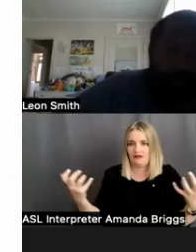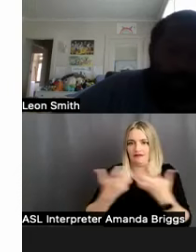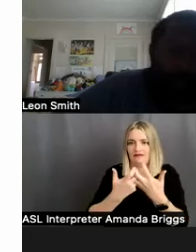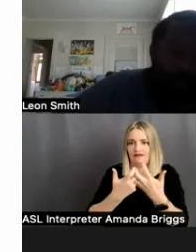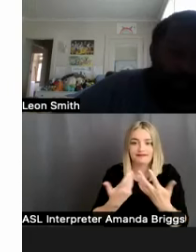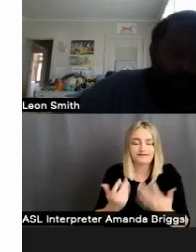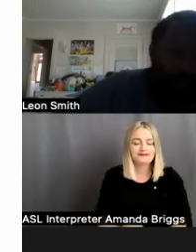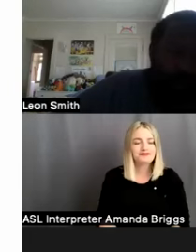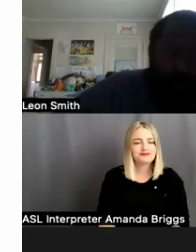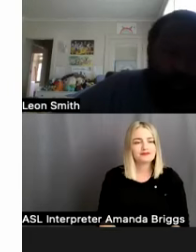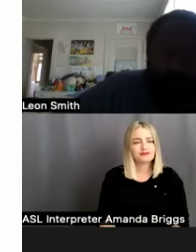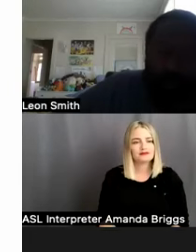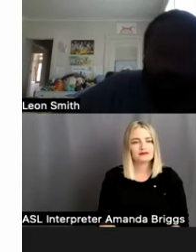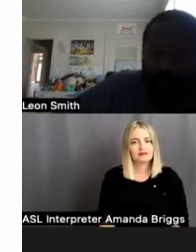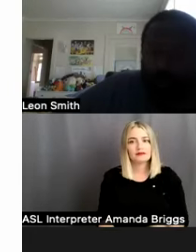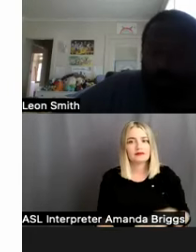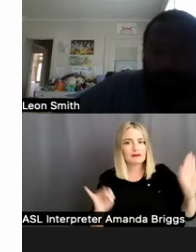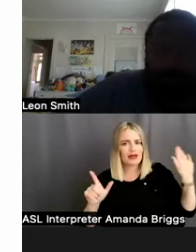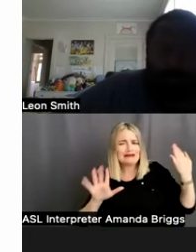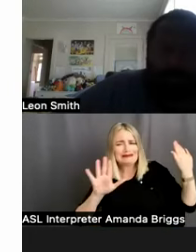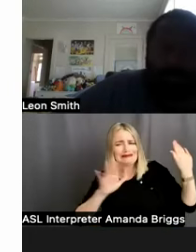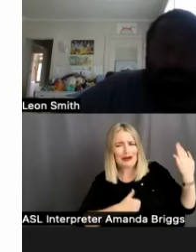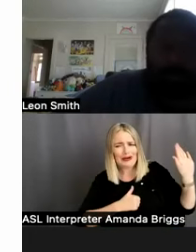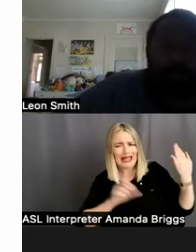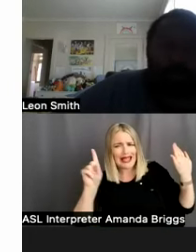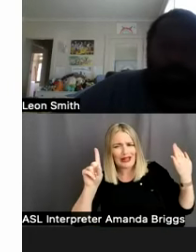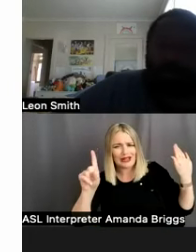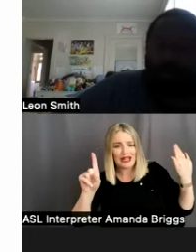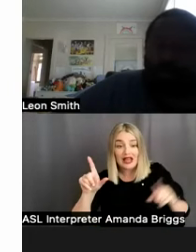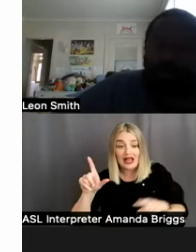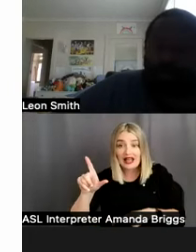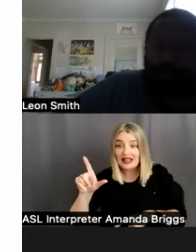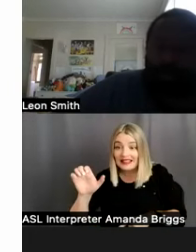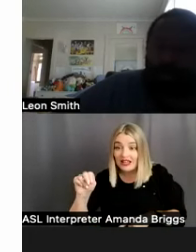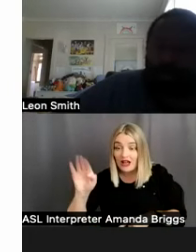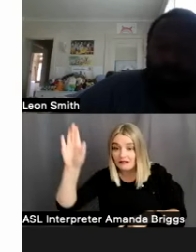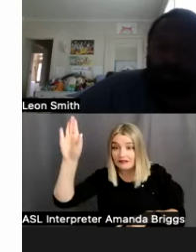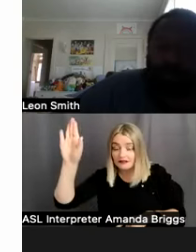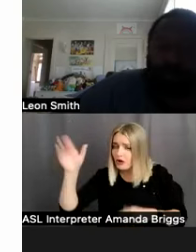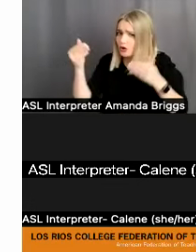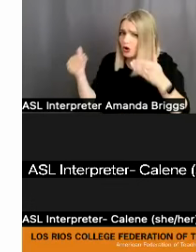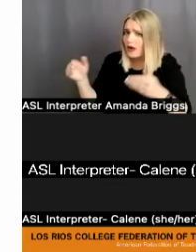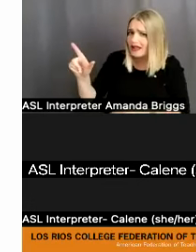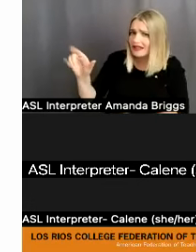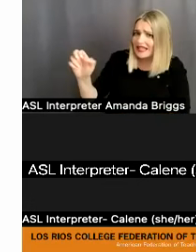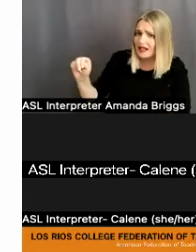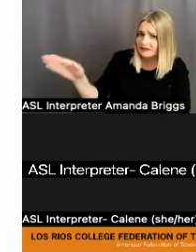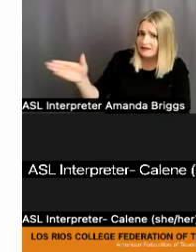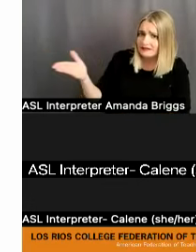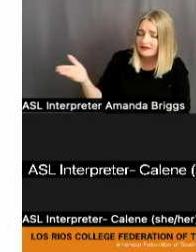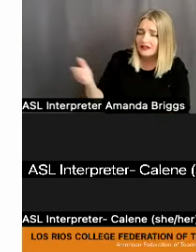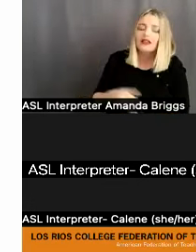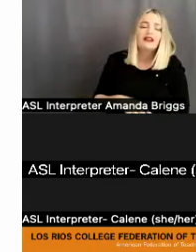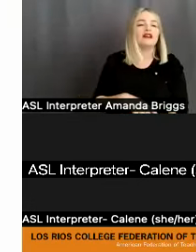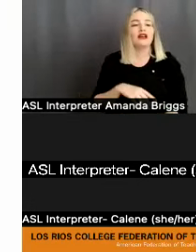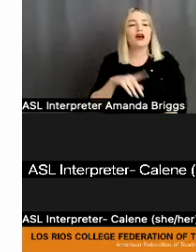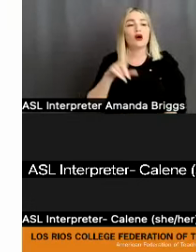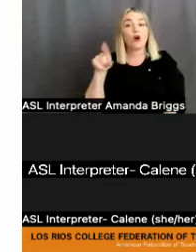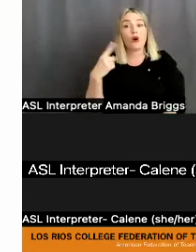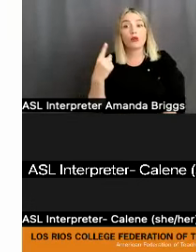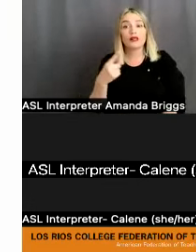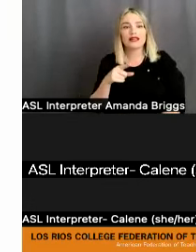So Article 9. Hang on. There's Leon's got his hand up, Belinda. Go ahead, Leon. Yeah, and it only has to be